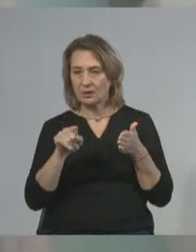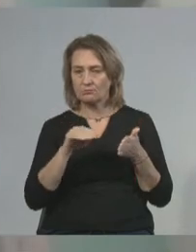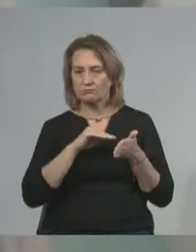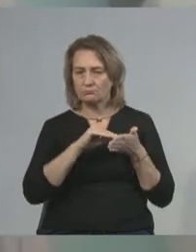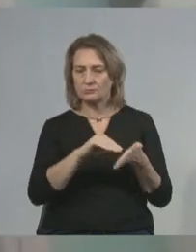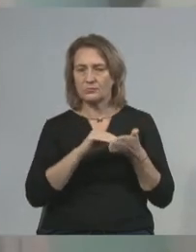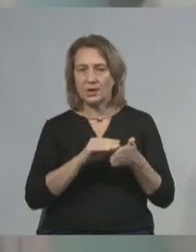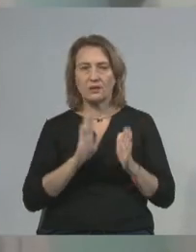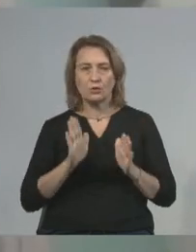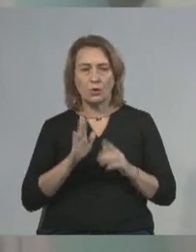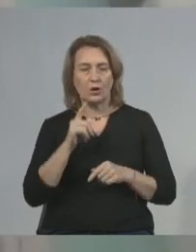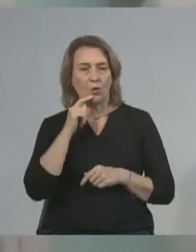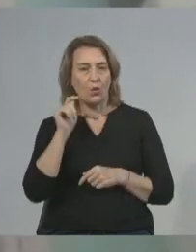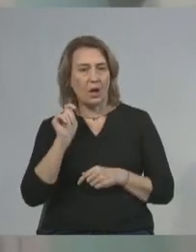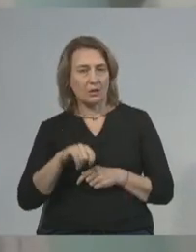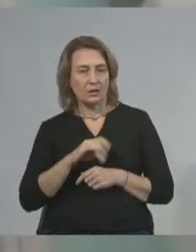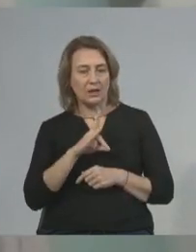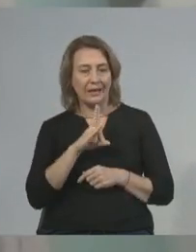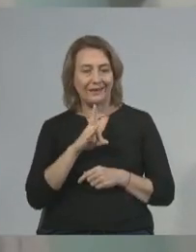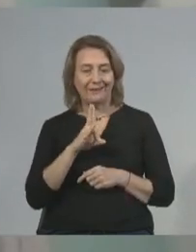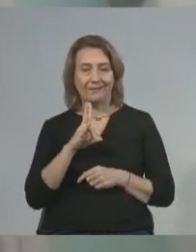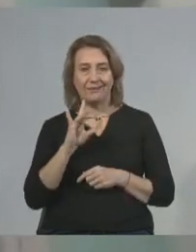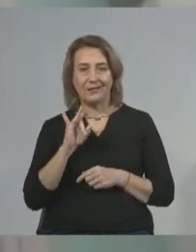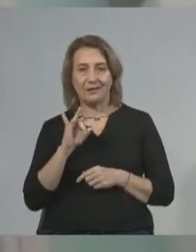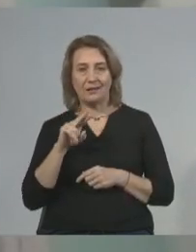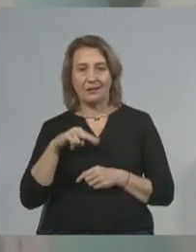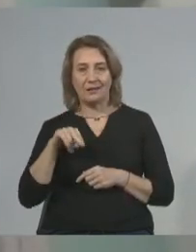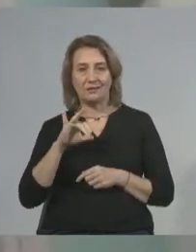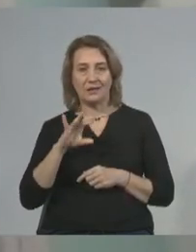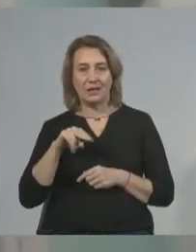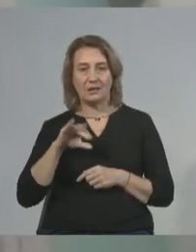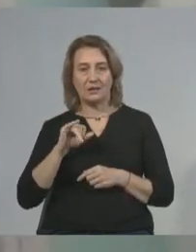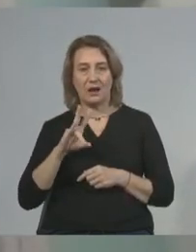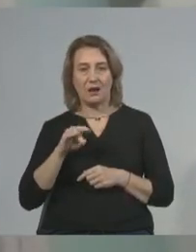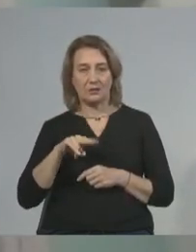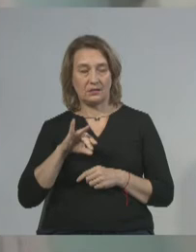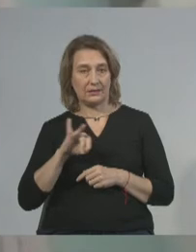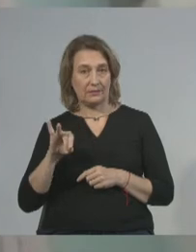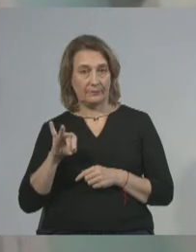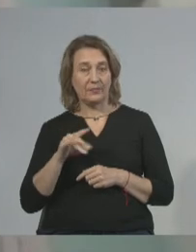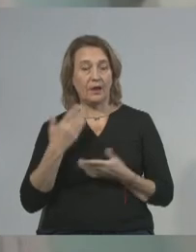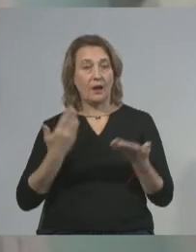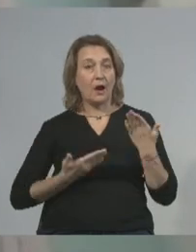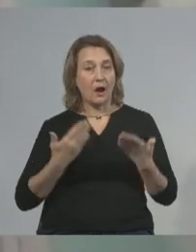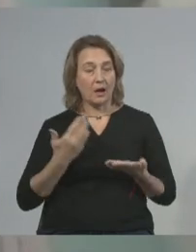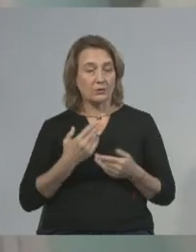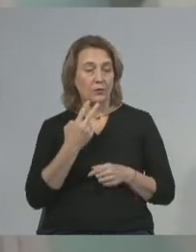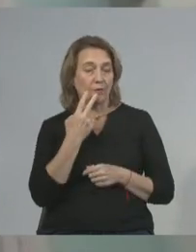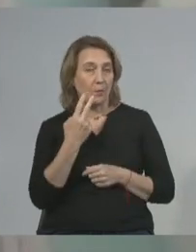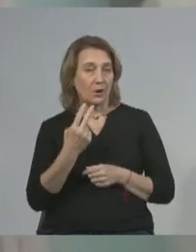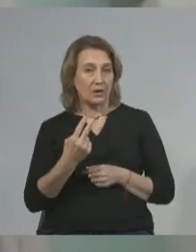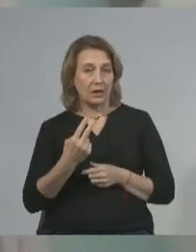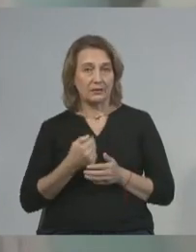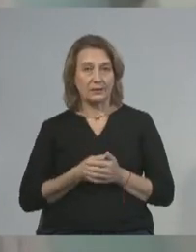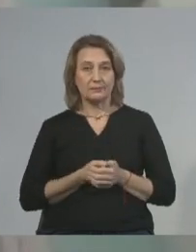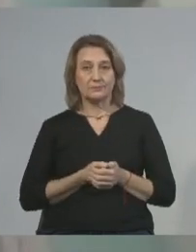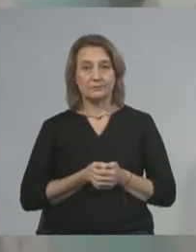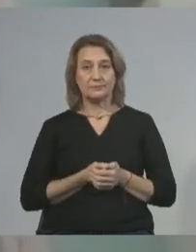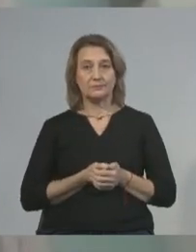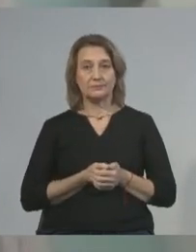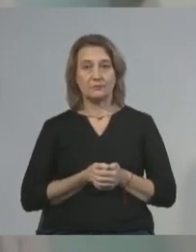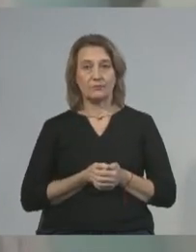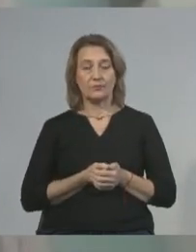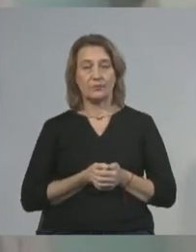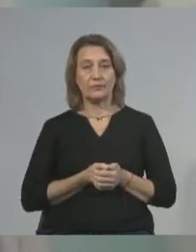mentioned here but if you look at the especially well we're all interested in in